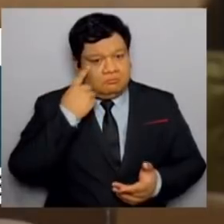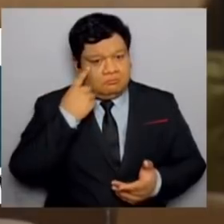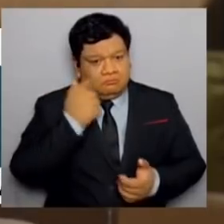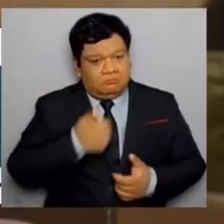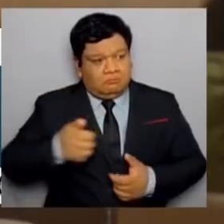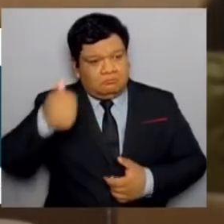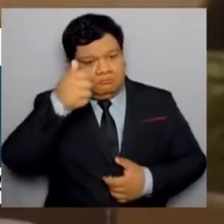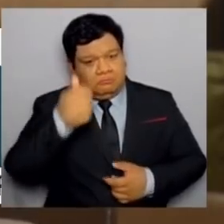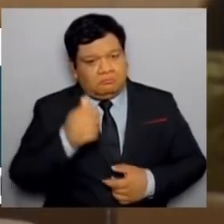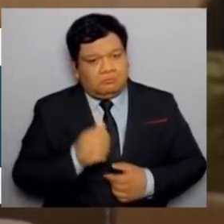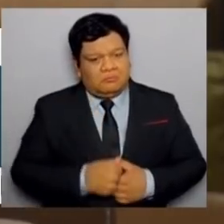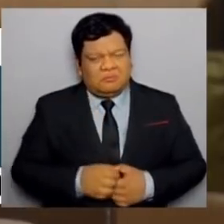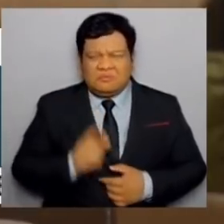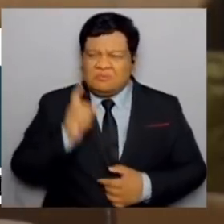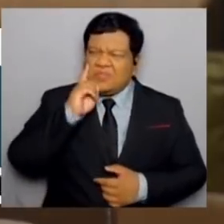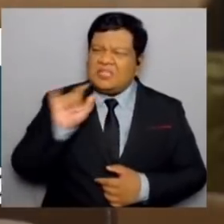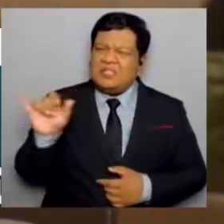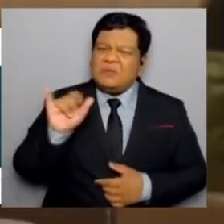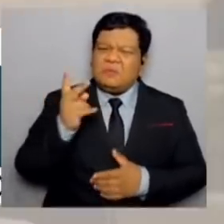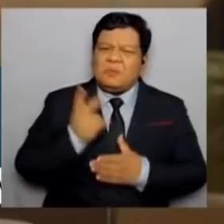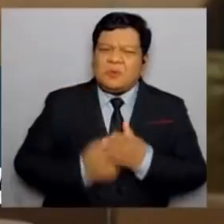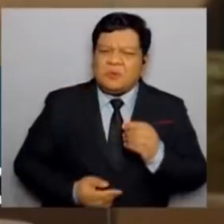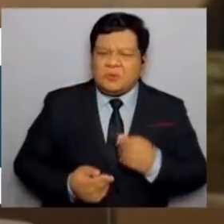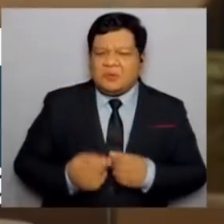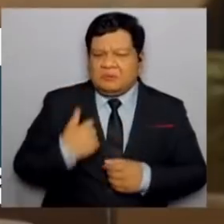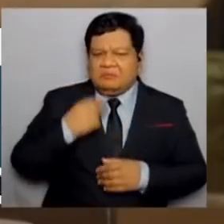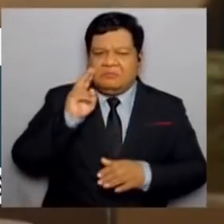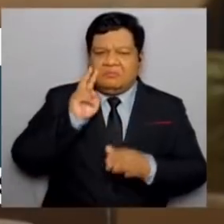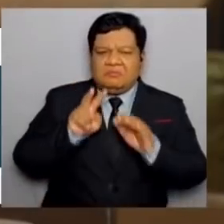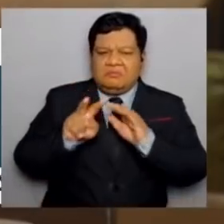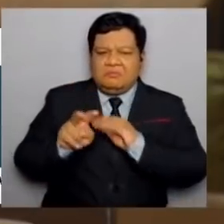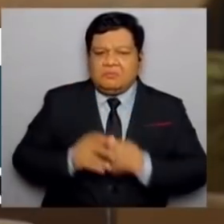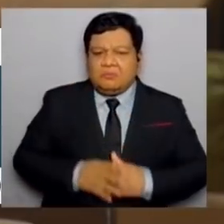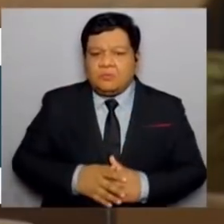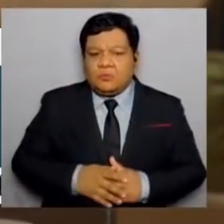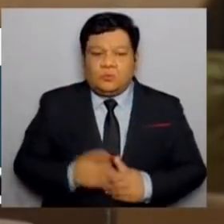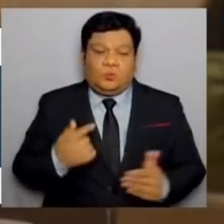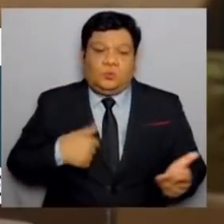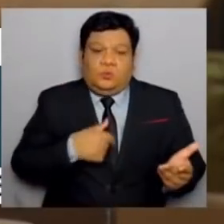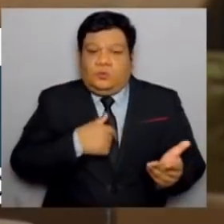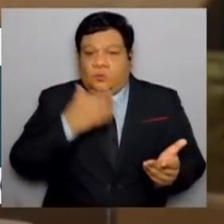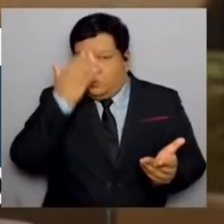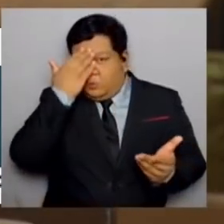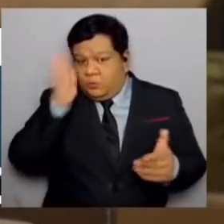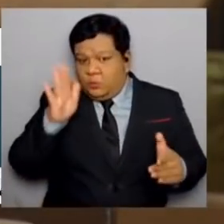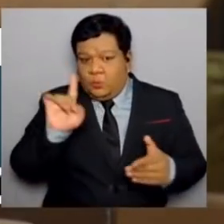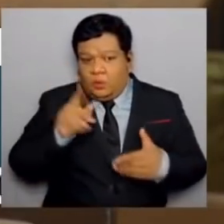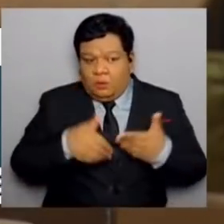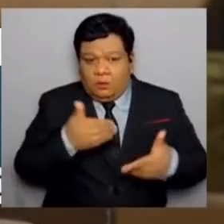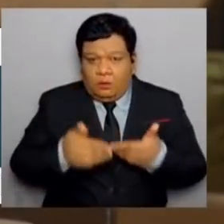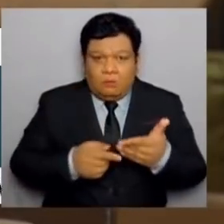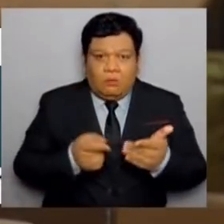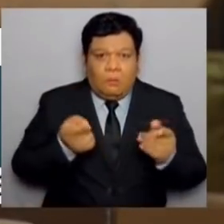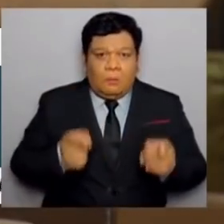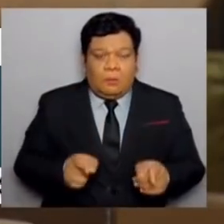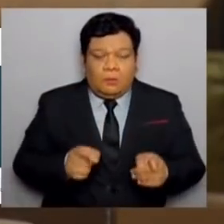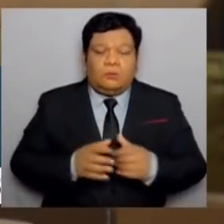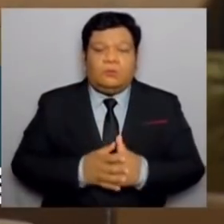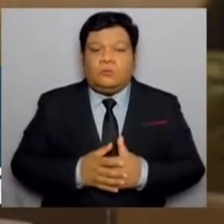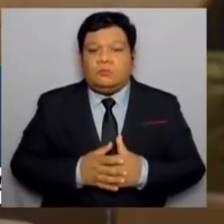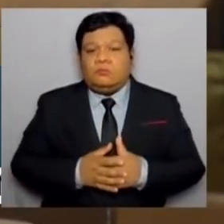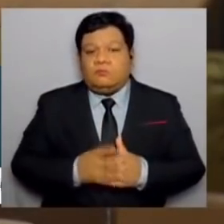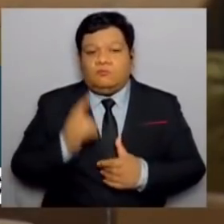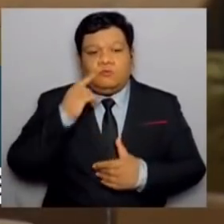leadership? Pareho eh. Mayroon na nakikita ko. We don't know what developments will happen in the next